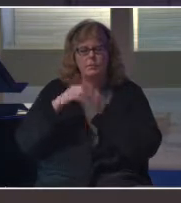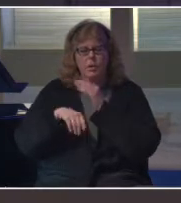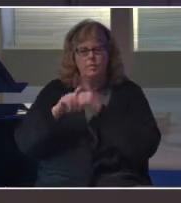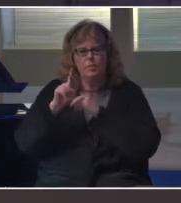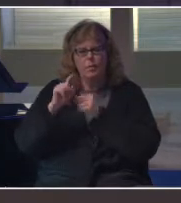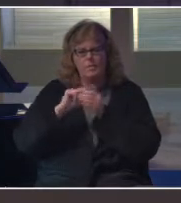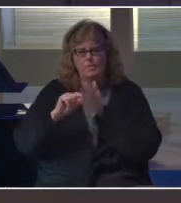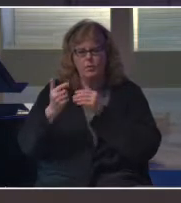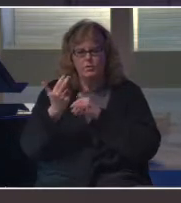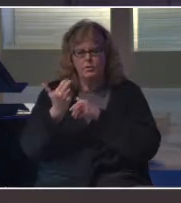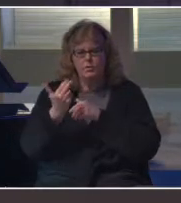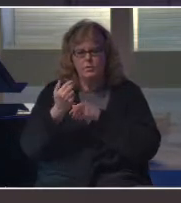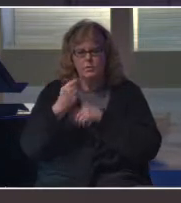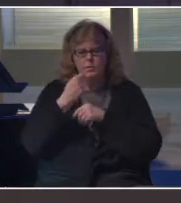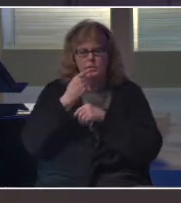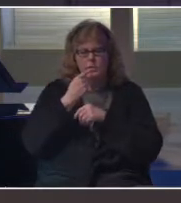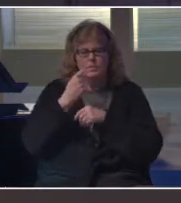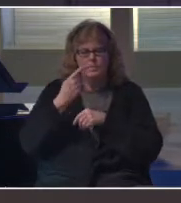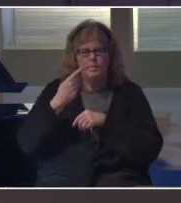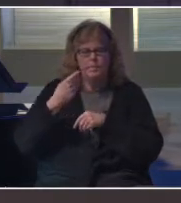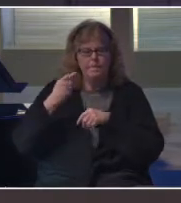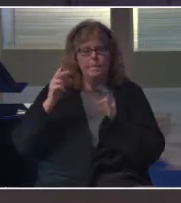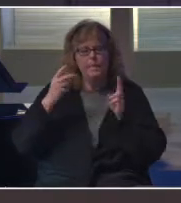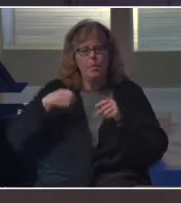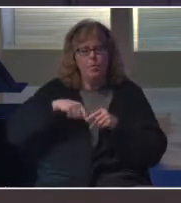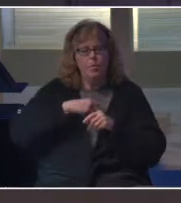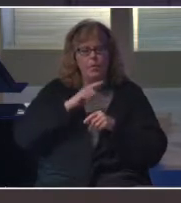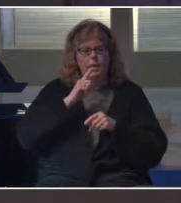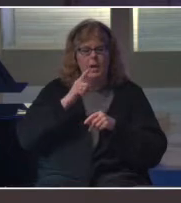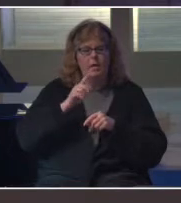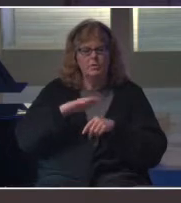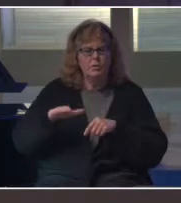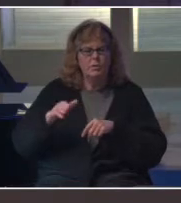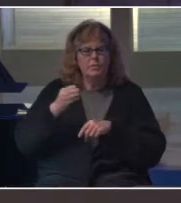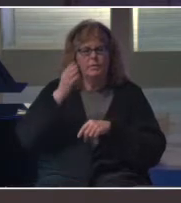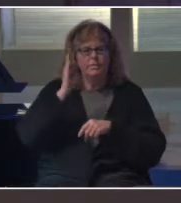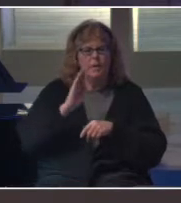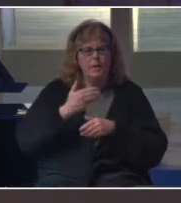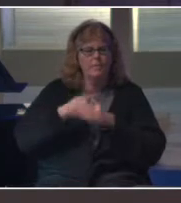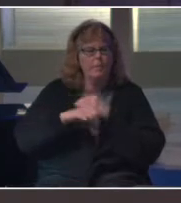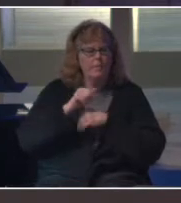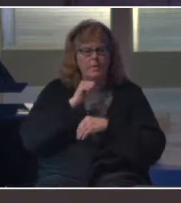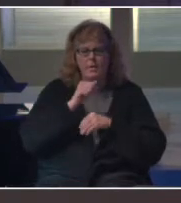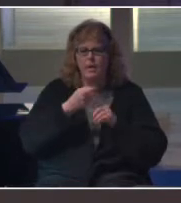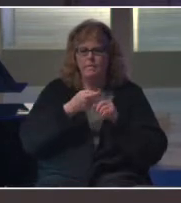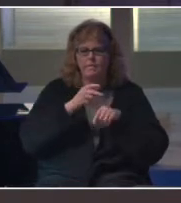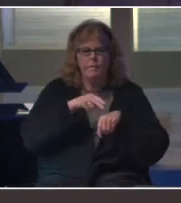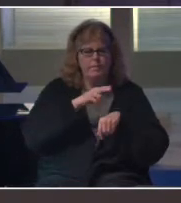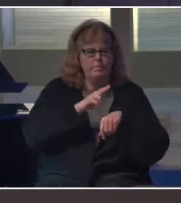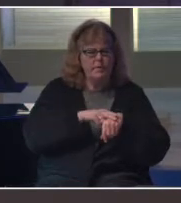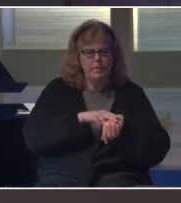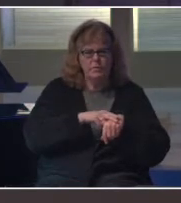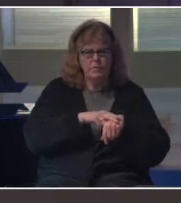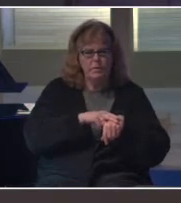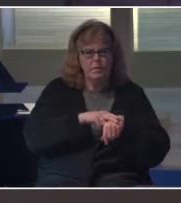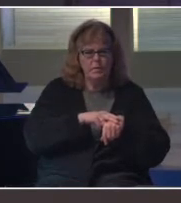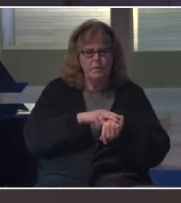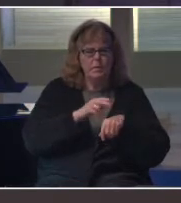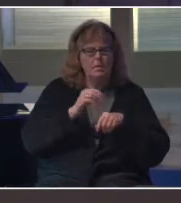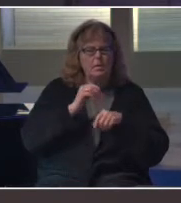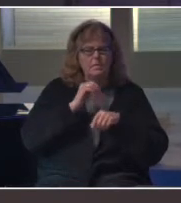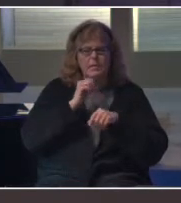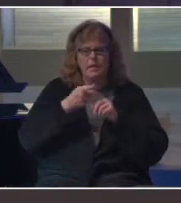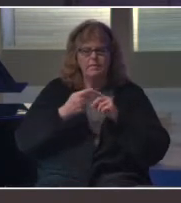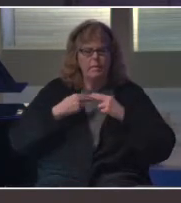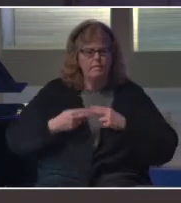1, verse 13, we are children of God, born not of natural descent, nor of a